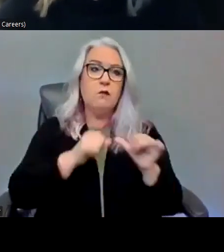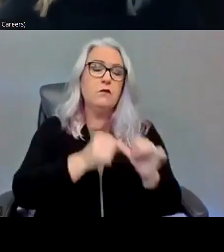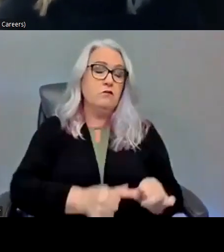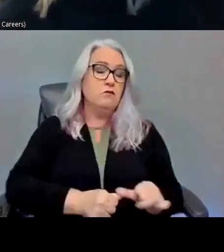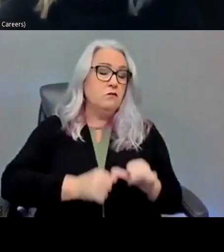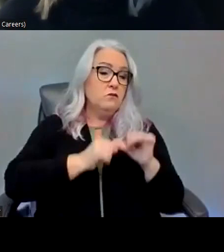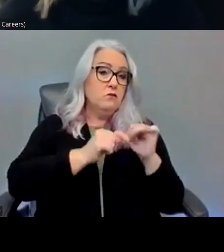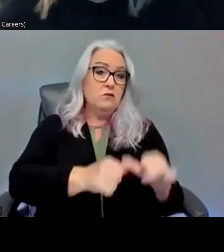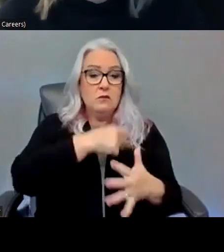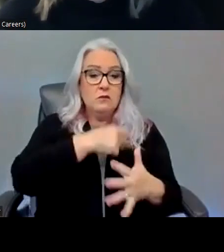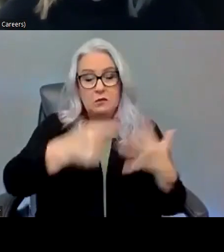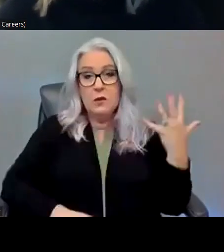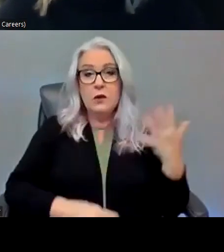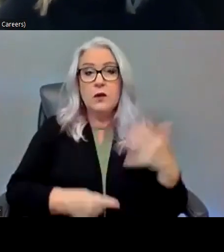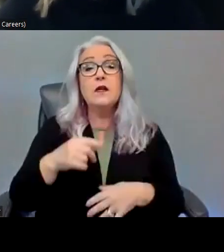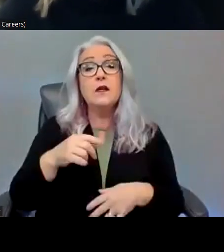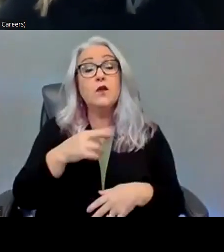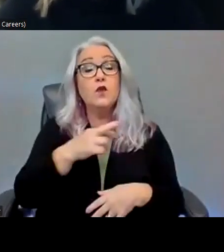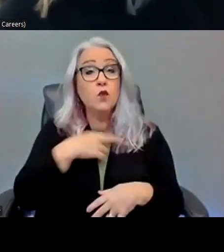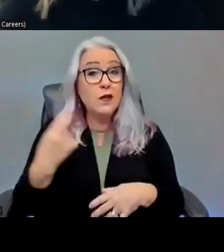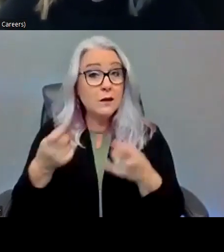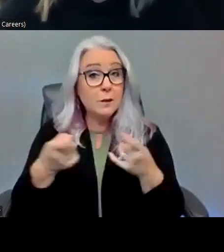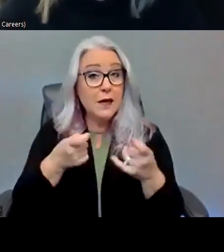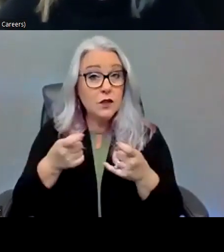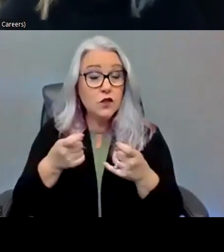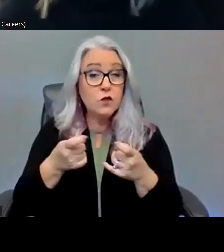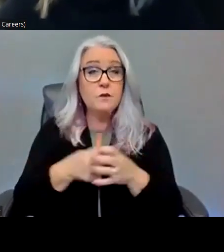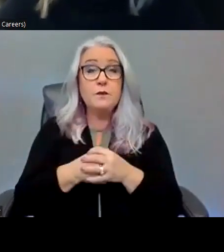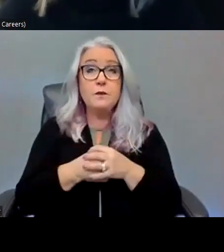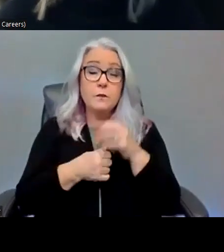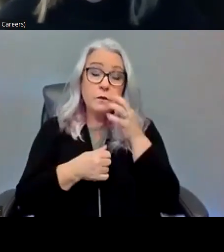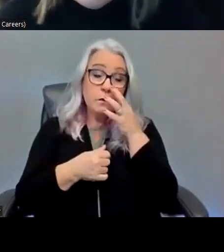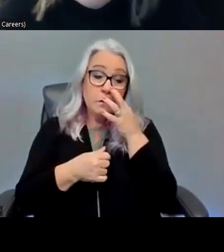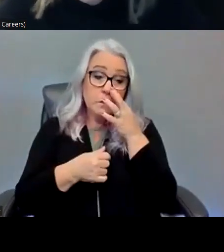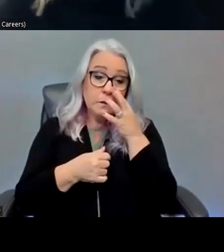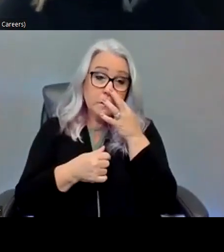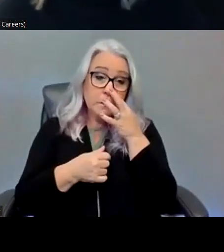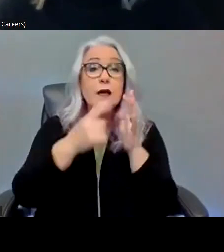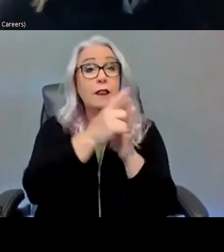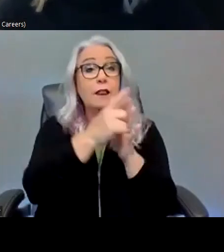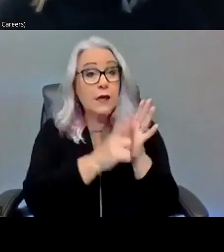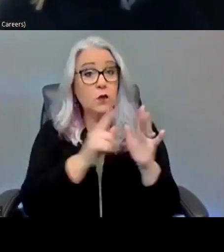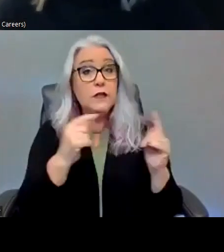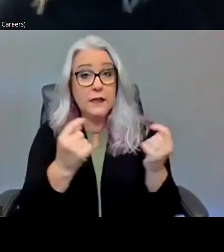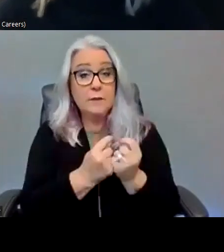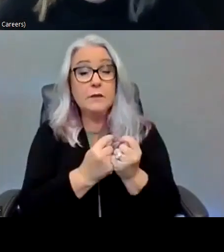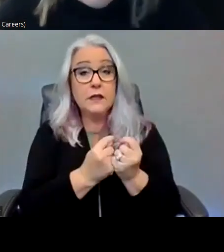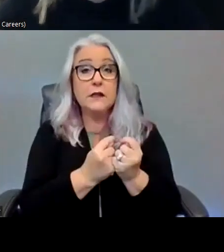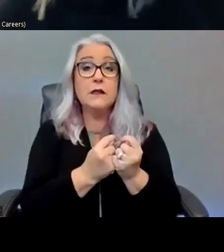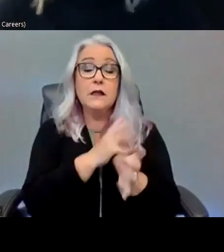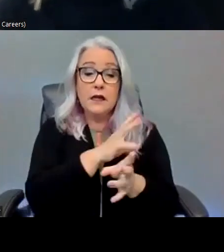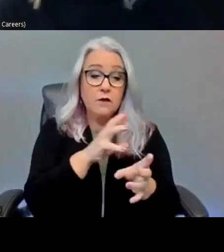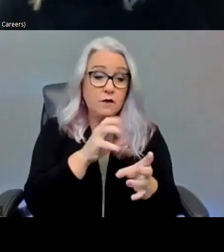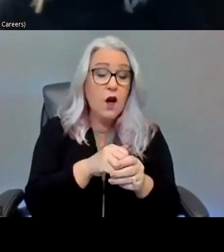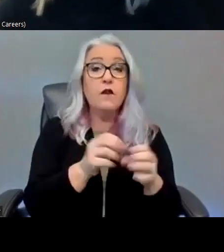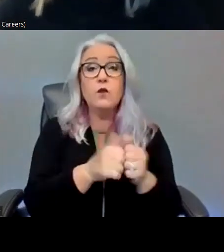we talk about risk management, there are legal teams involved in risk